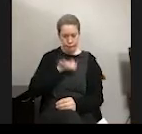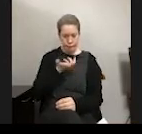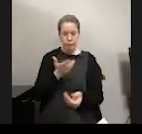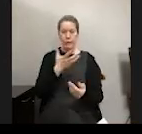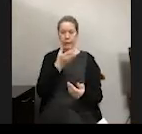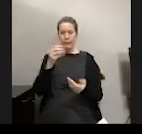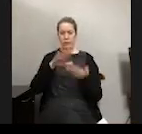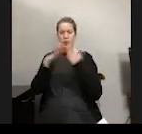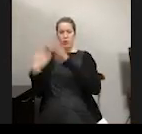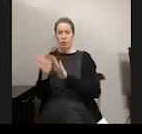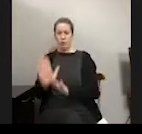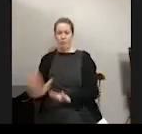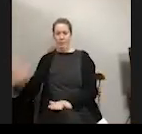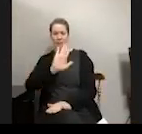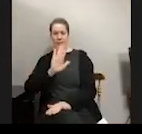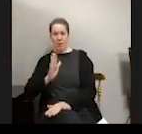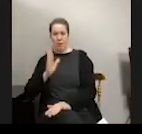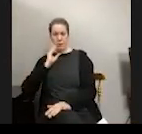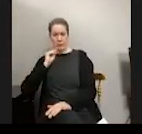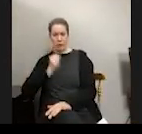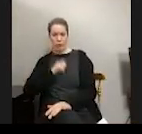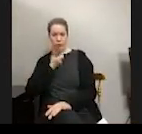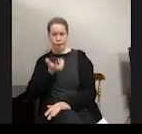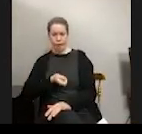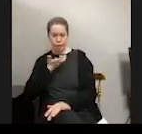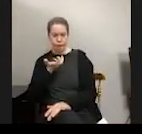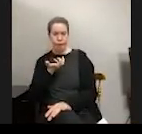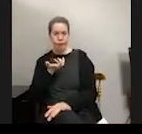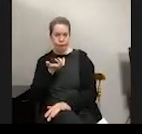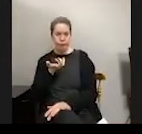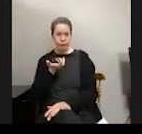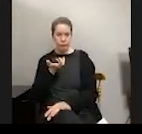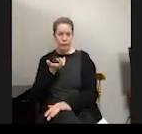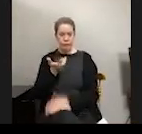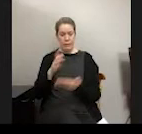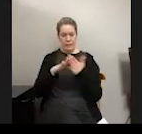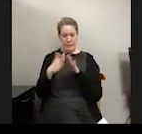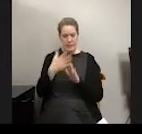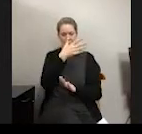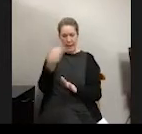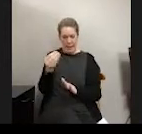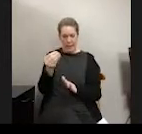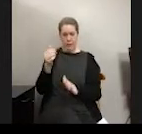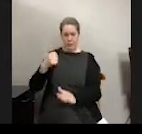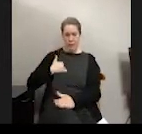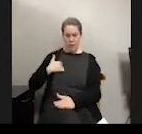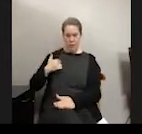ever evolving historical narrative of the city and of Canada?